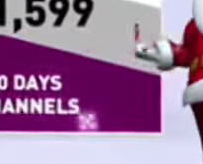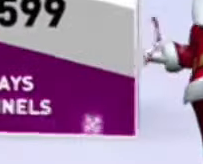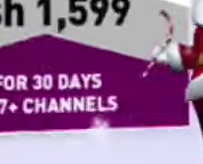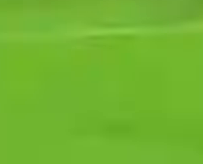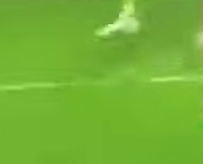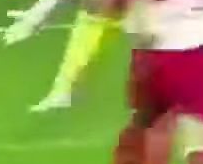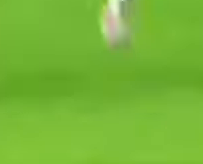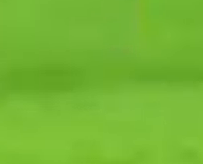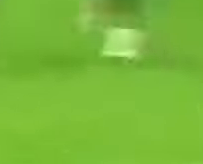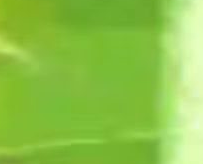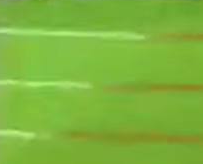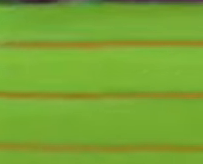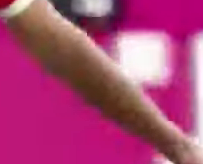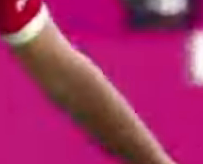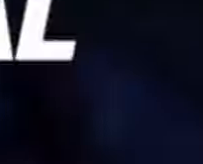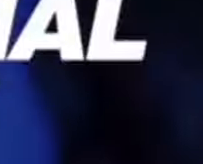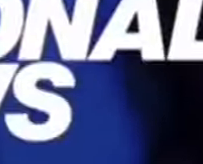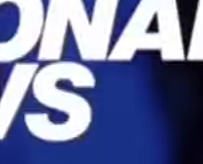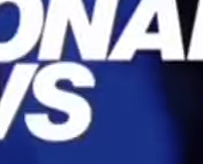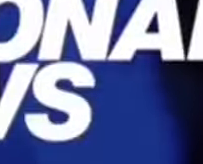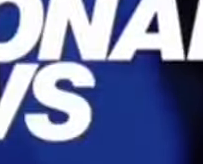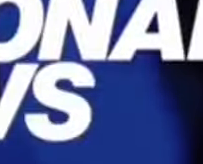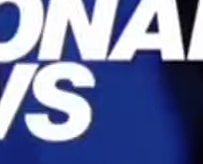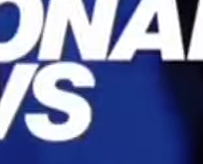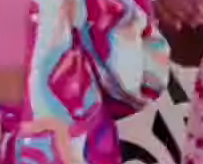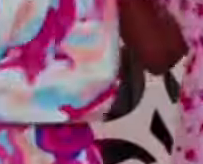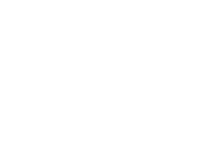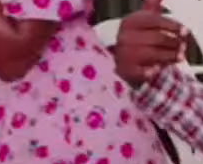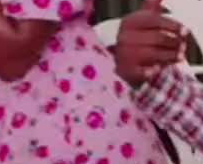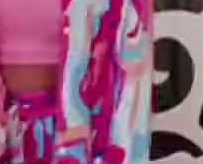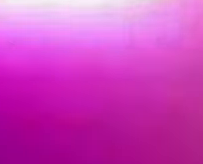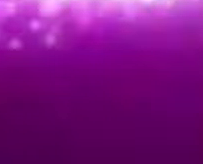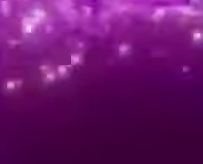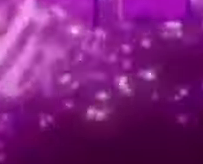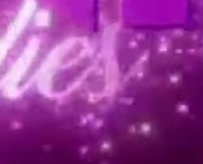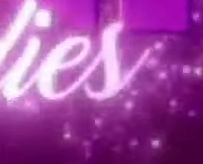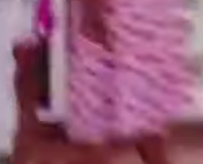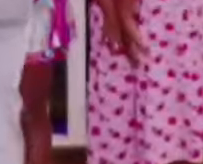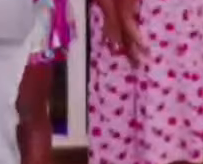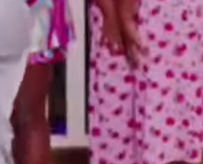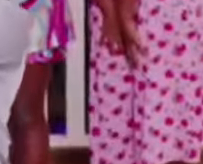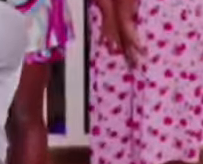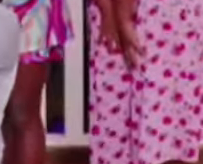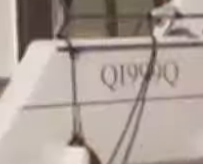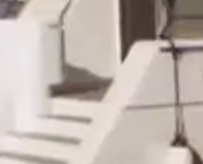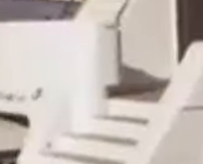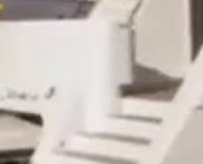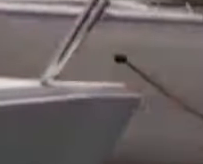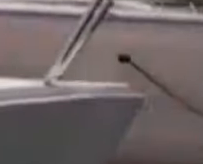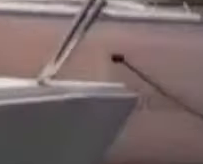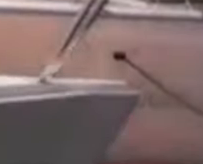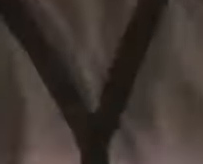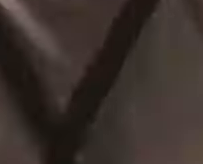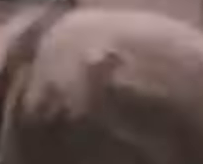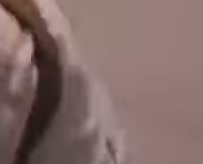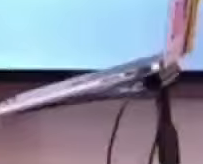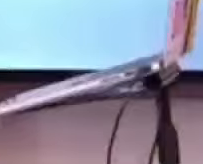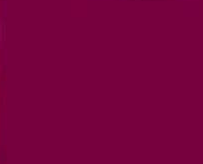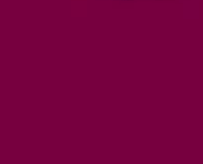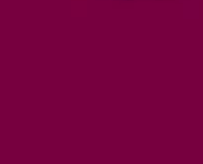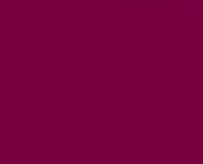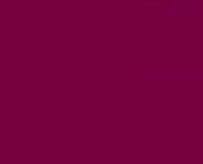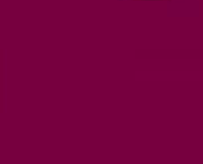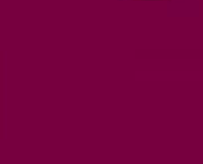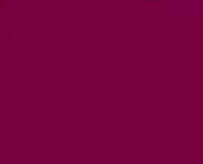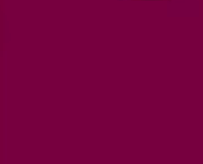Subscription today. Watch the big match, catch up on the news, enjoy our new drama series Pink Ladies, and the latest movies. Sing